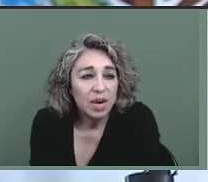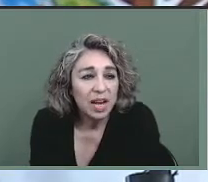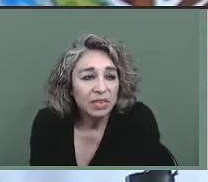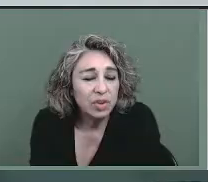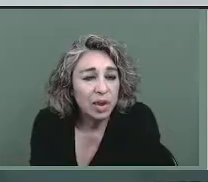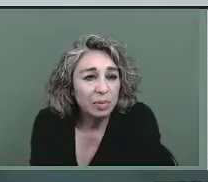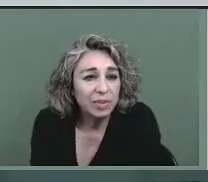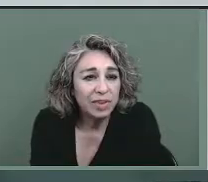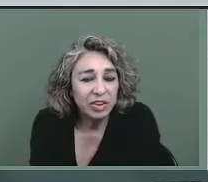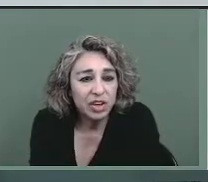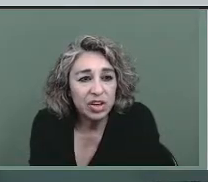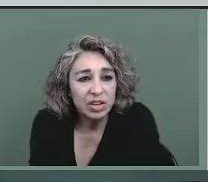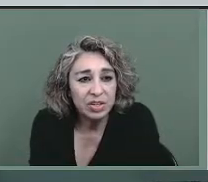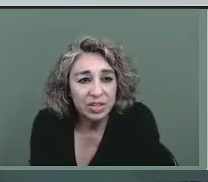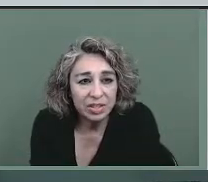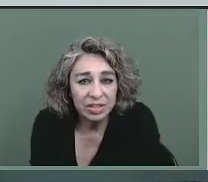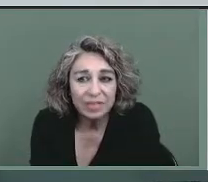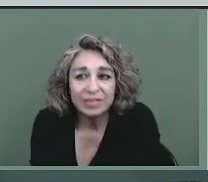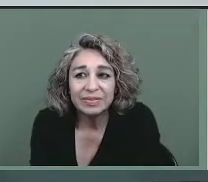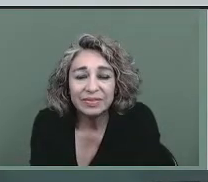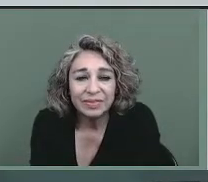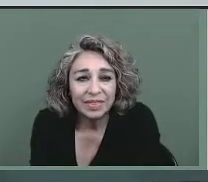They're going to have to amplify their turns,